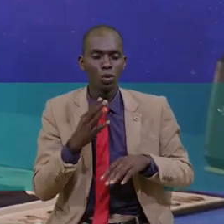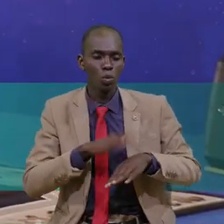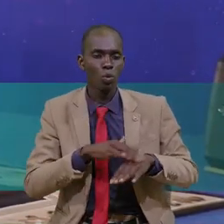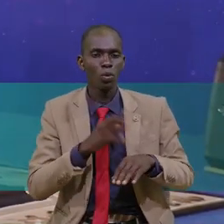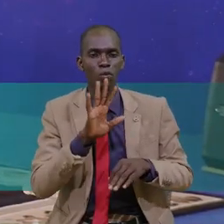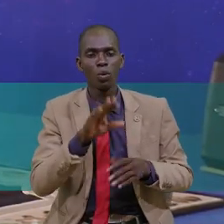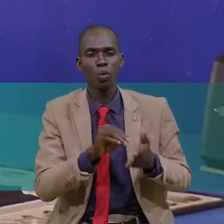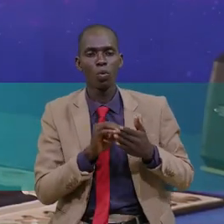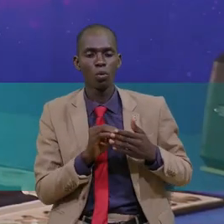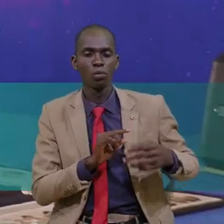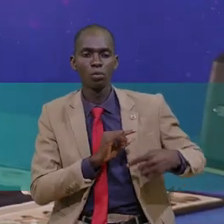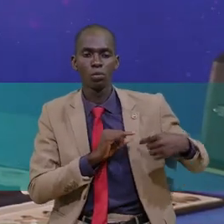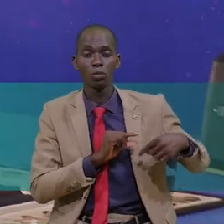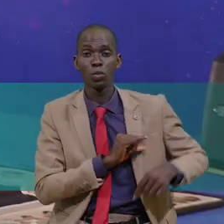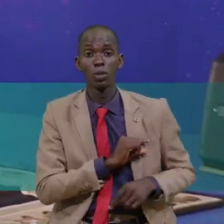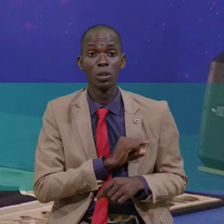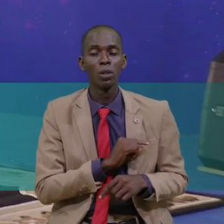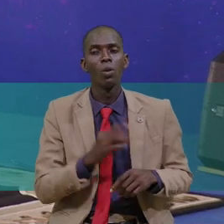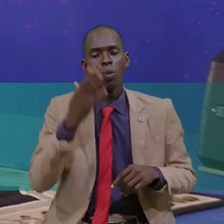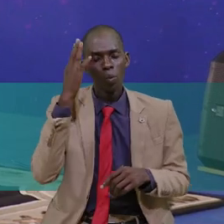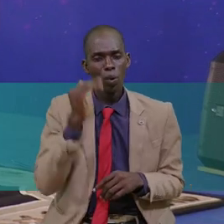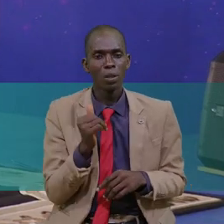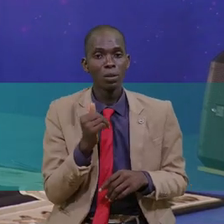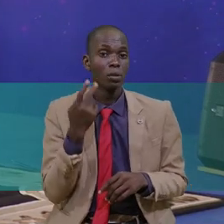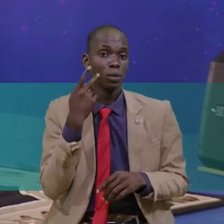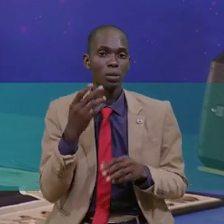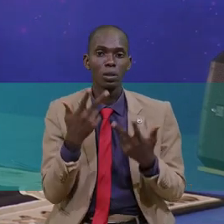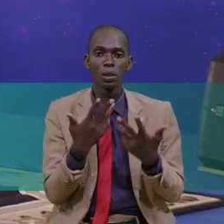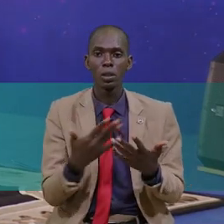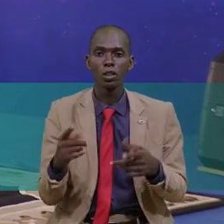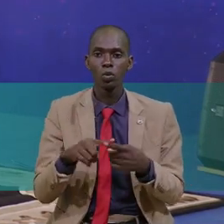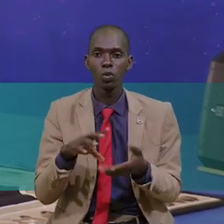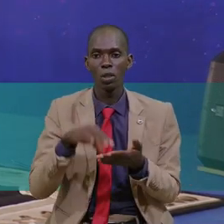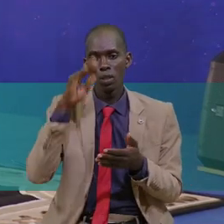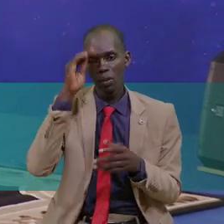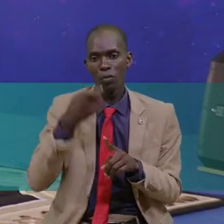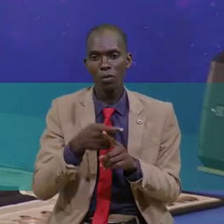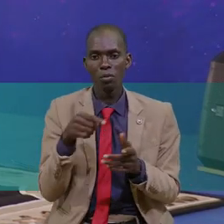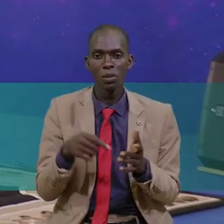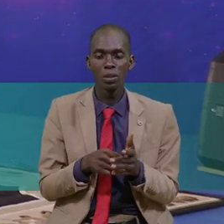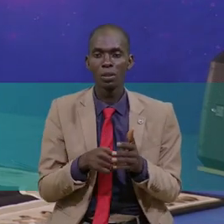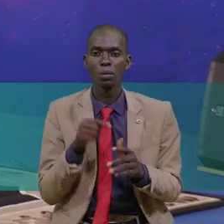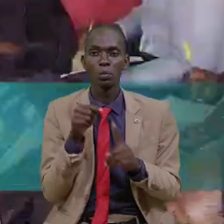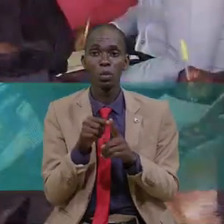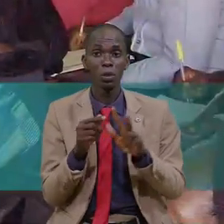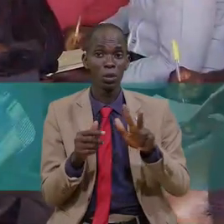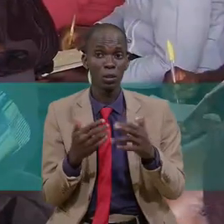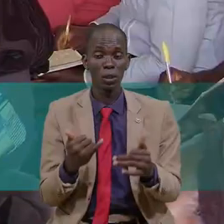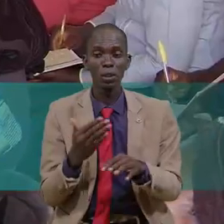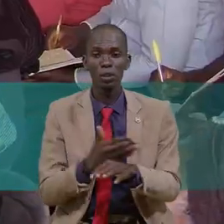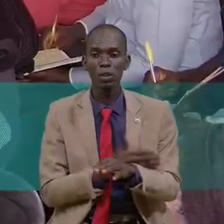anything you'll be hiding? There are three things we're looking at here. Number one, we're looking at the fellowship of